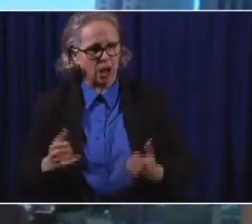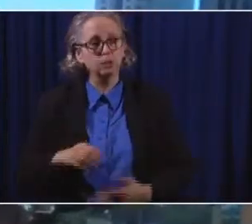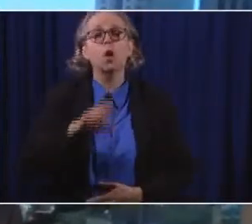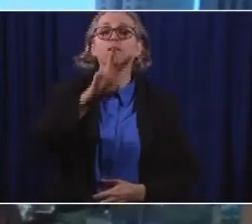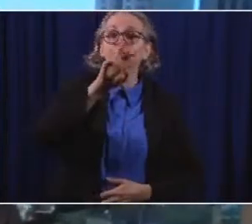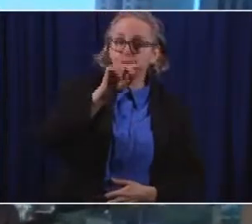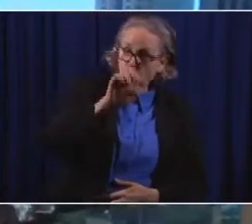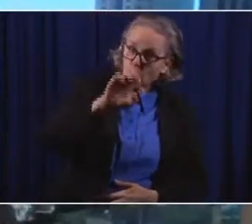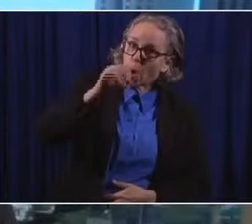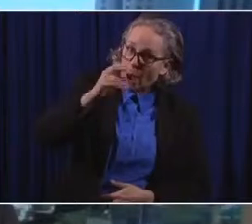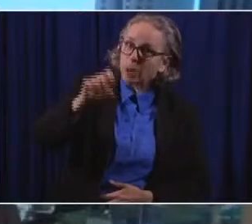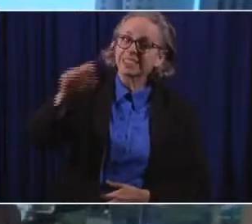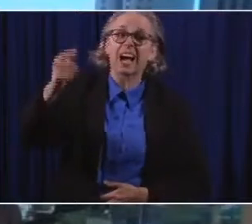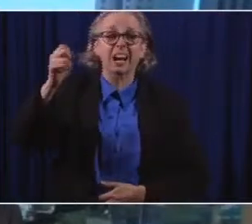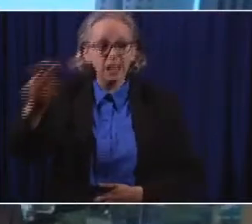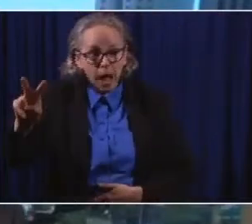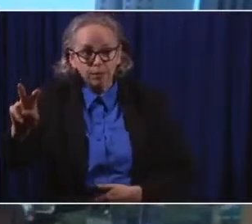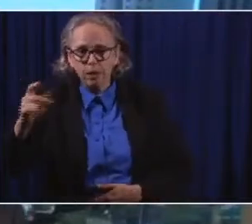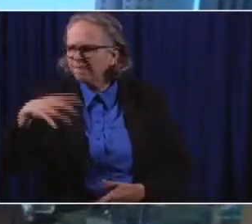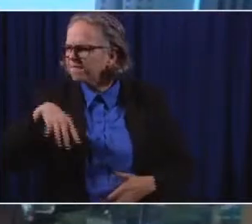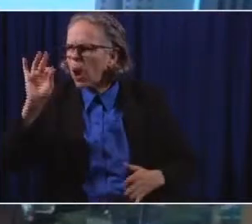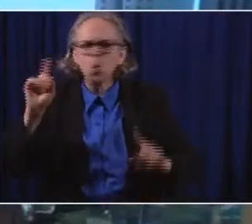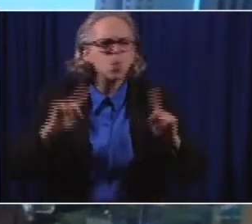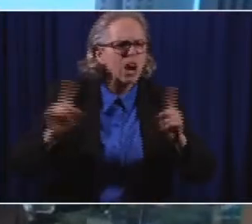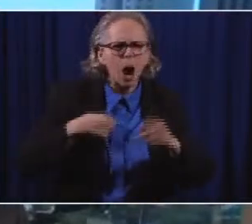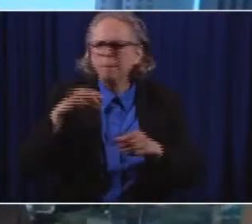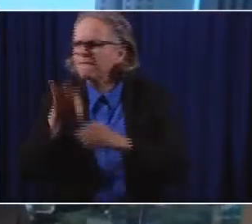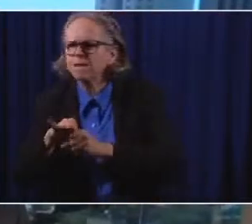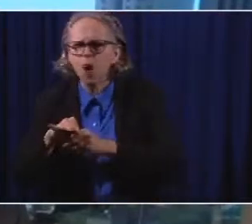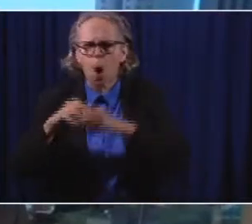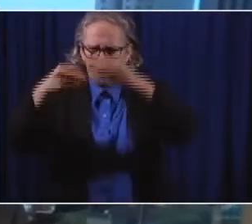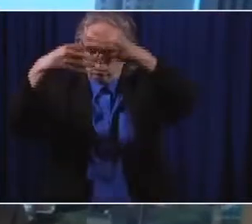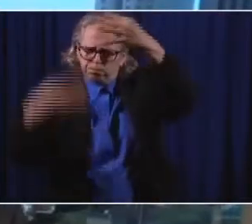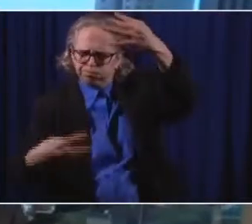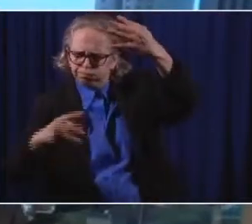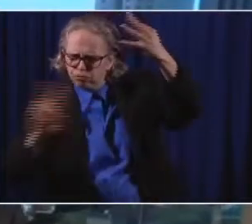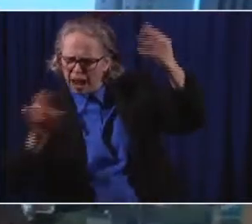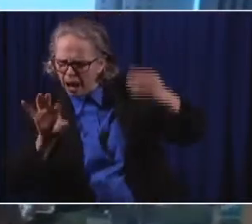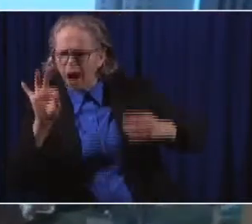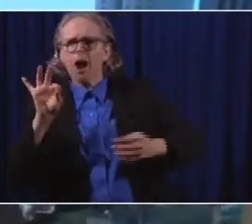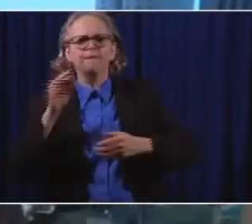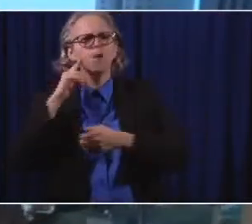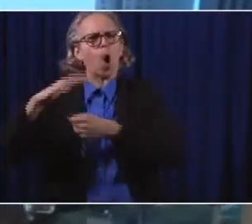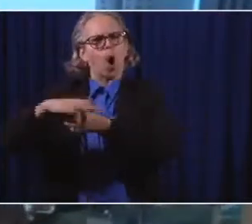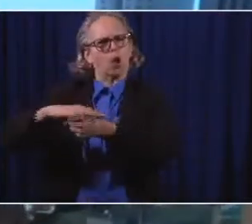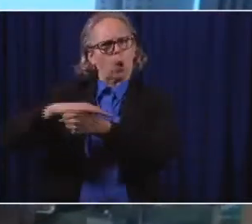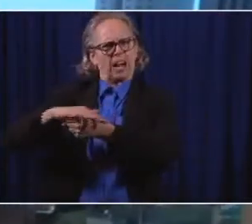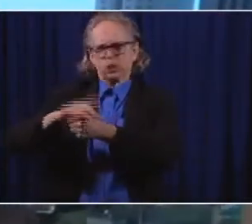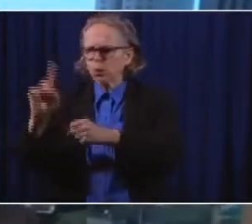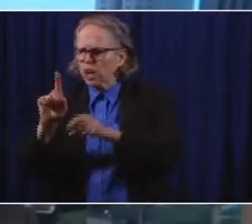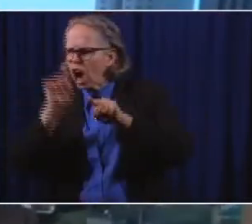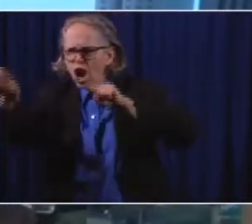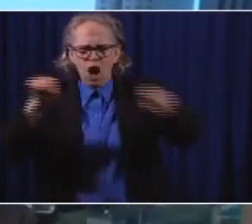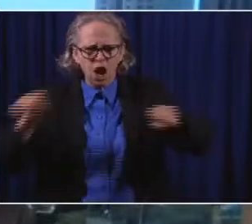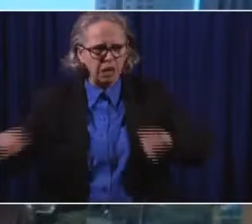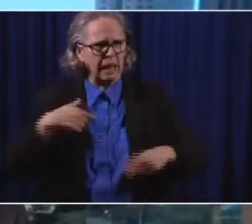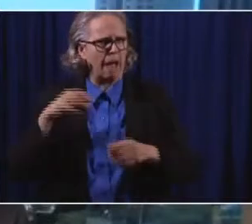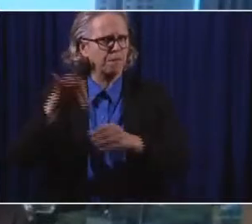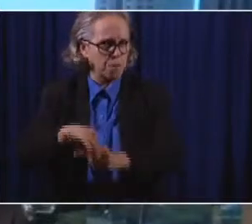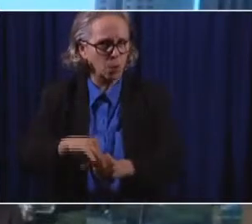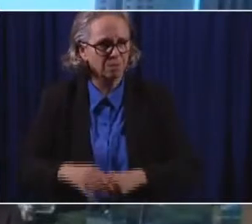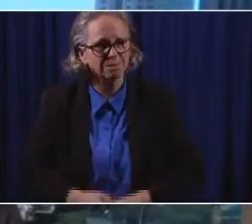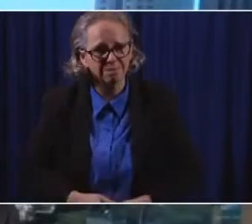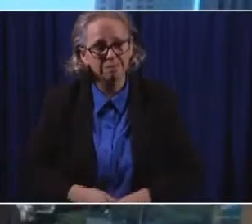make sure to make your voice heard. We've also seen Ohioans that have cast their ballot in huge numbers, 2.2 million, as I already